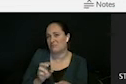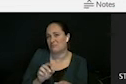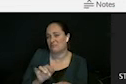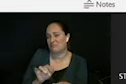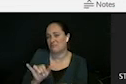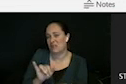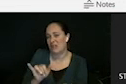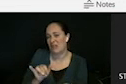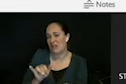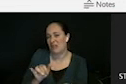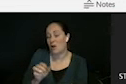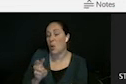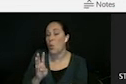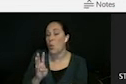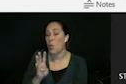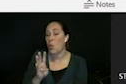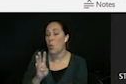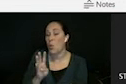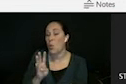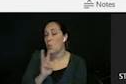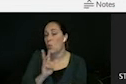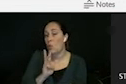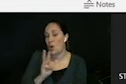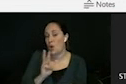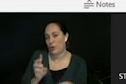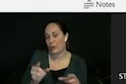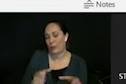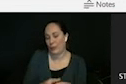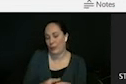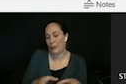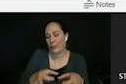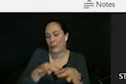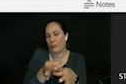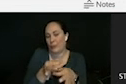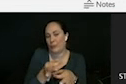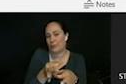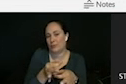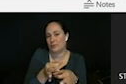the same rocket as this,